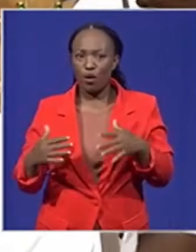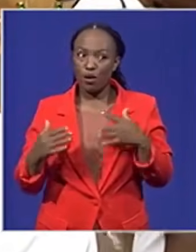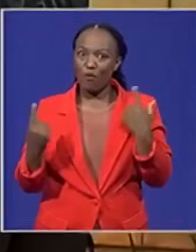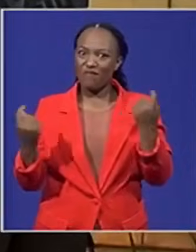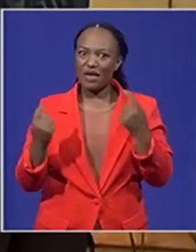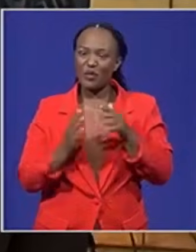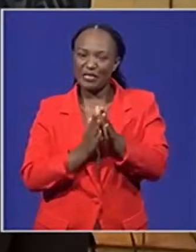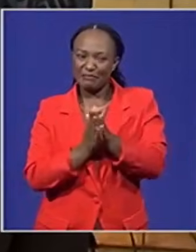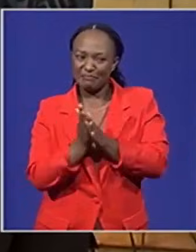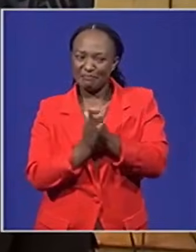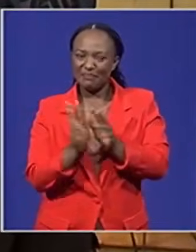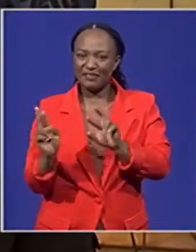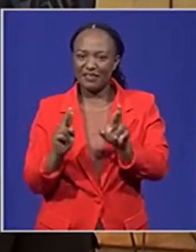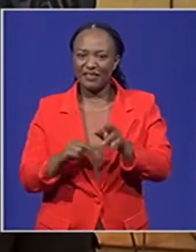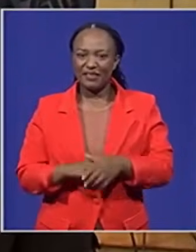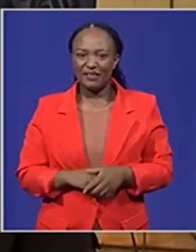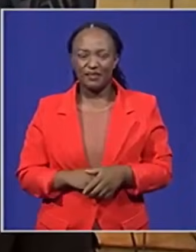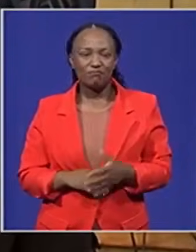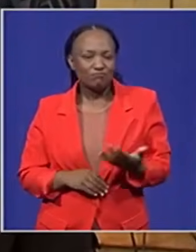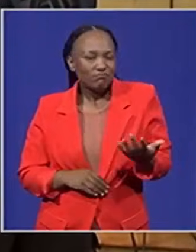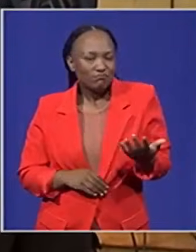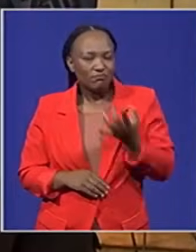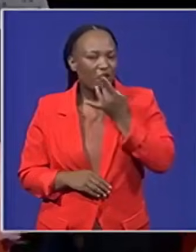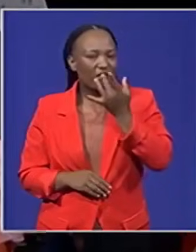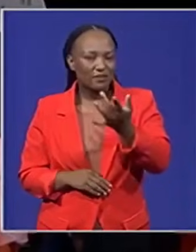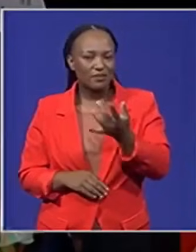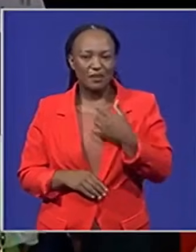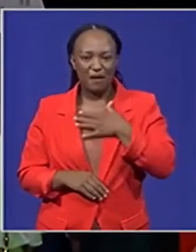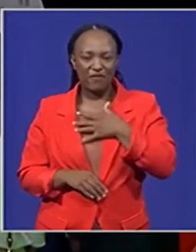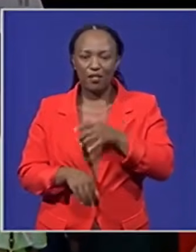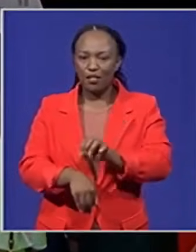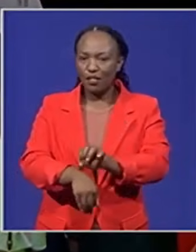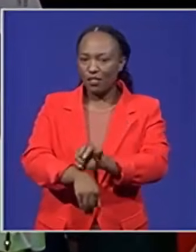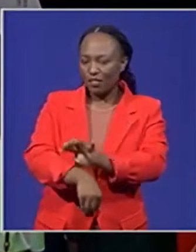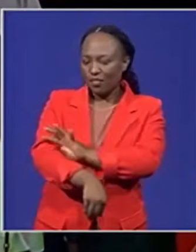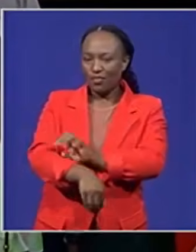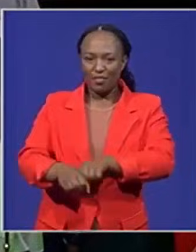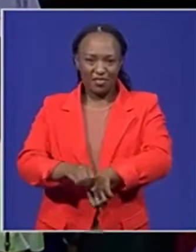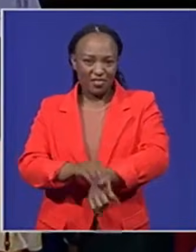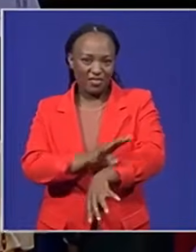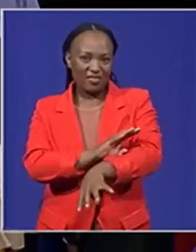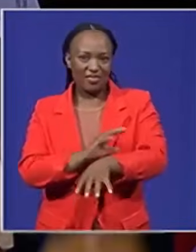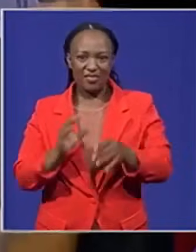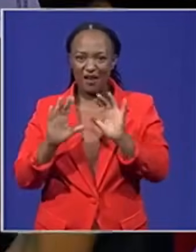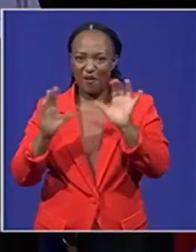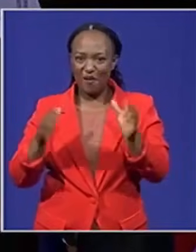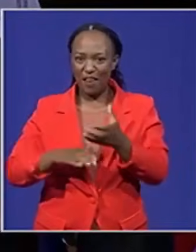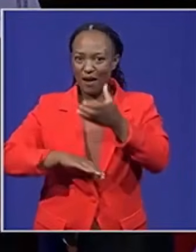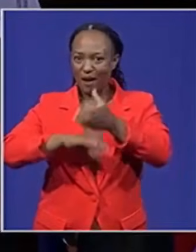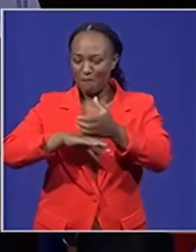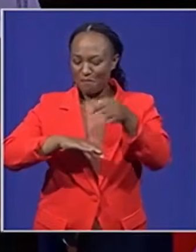to it. Look, goosebumps, obviously. I think it's every footballer's dream to be that close to the World Cup and